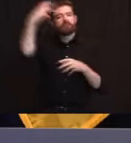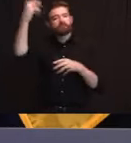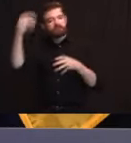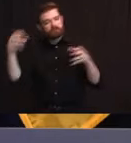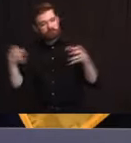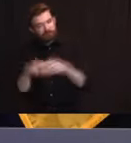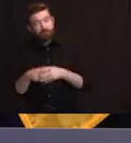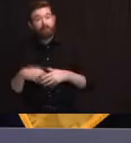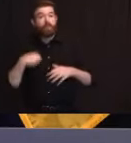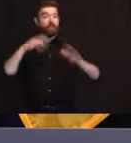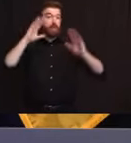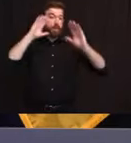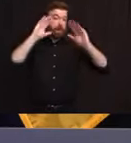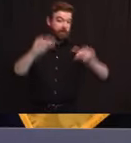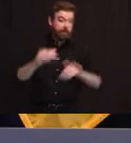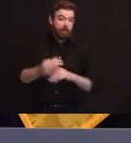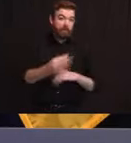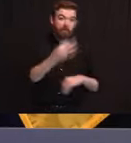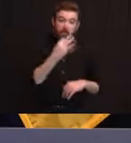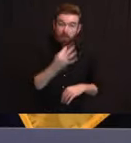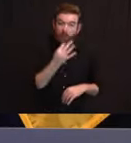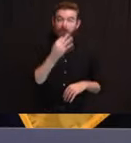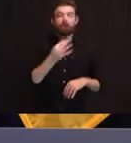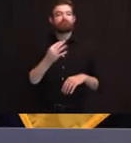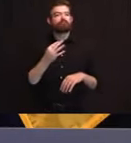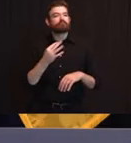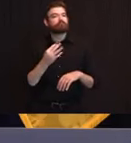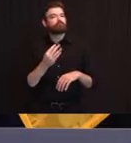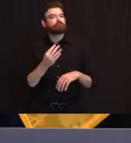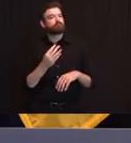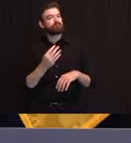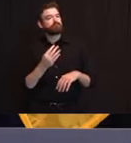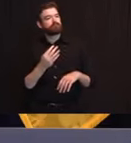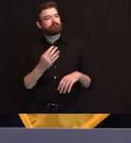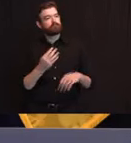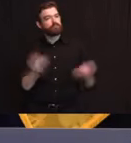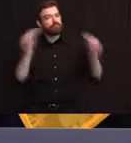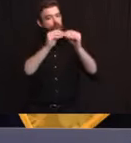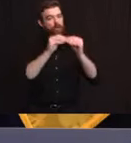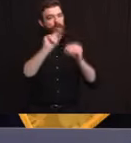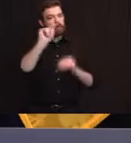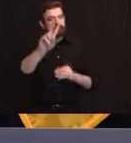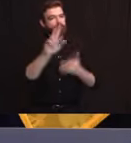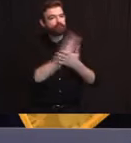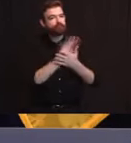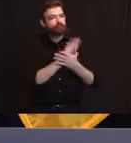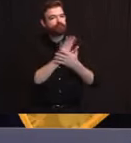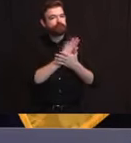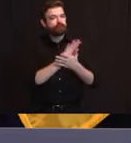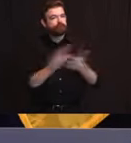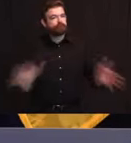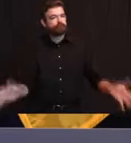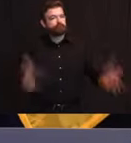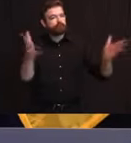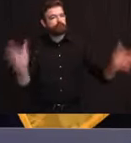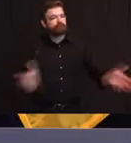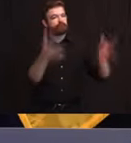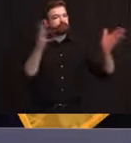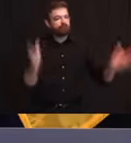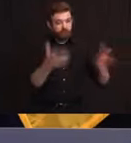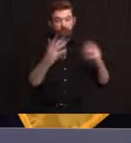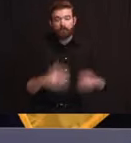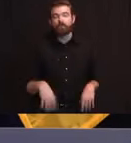It's a good question because it's an industry that we have put a lot of faith in. And we put, working with the legislature